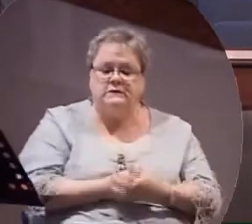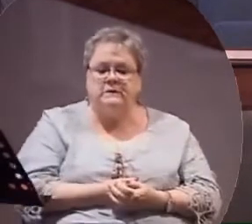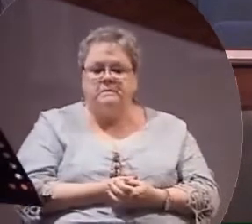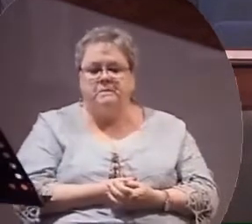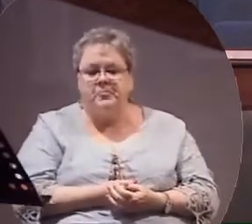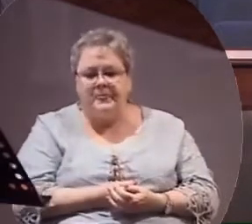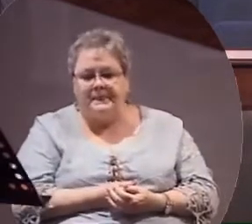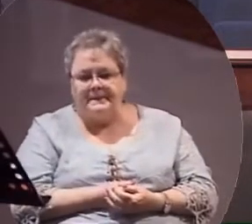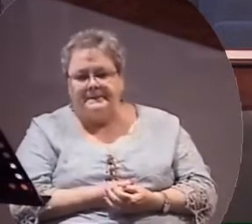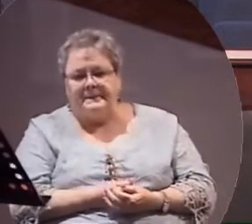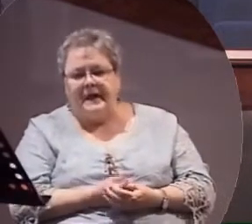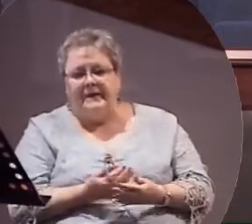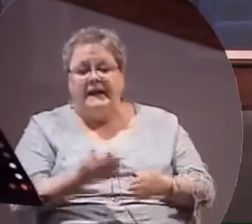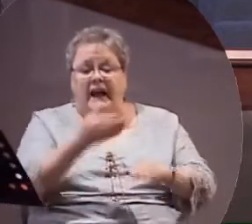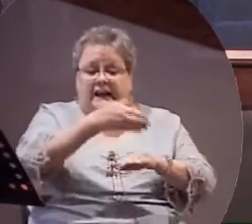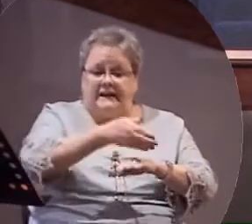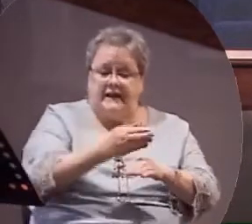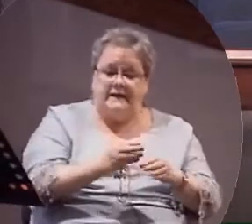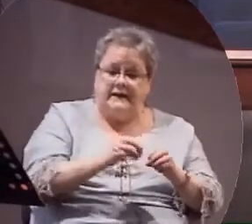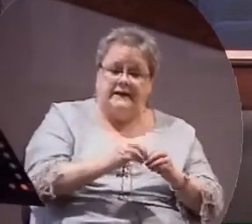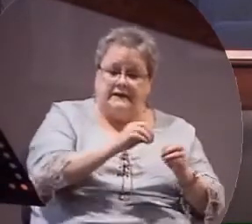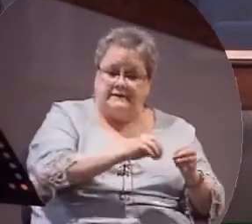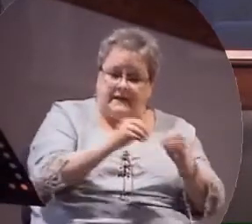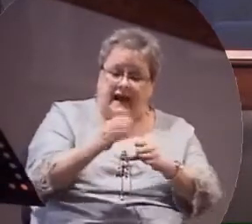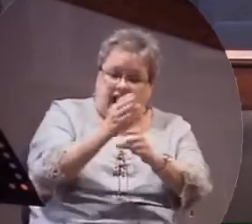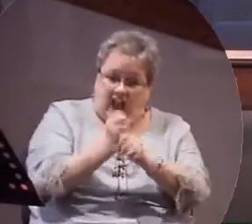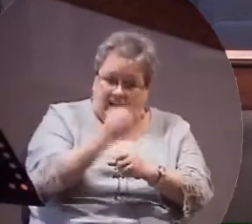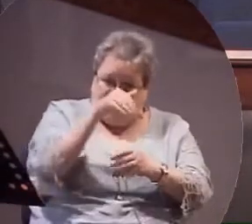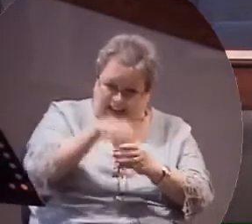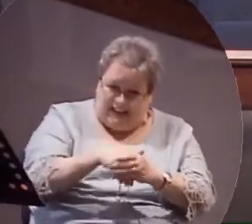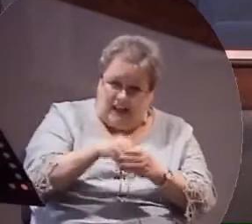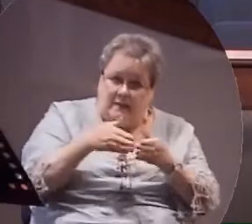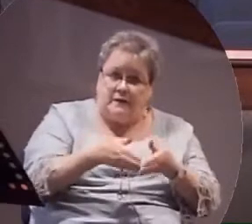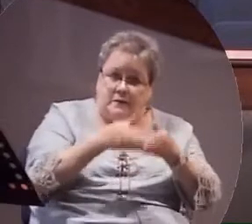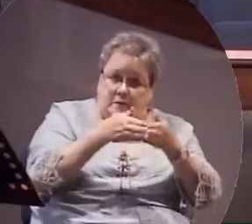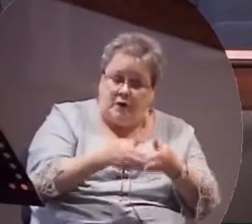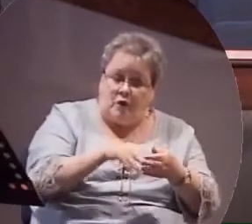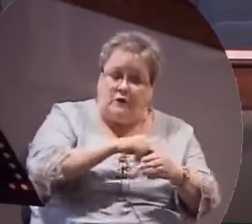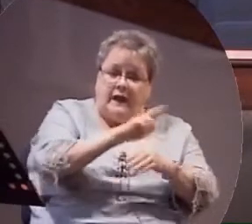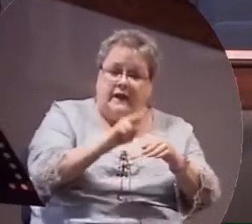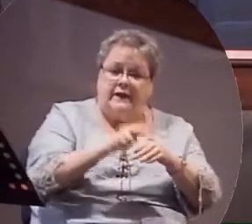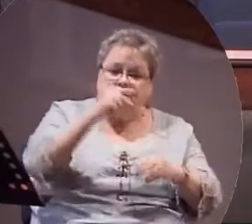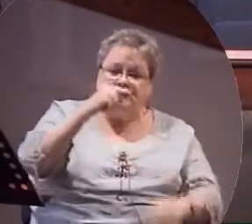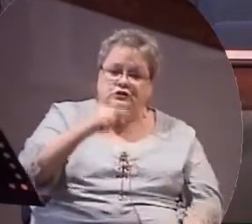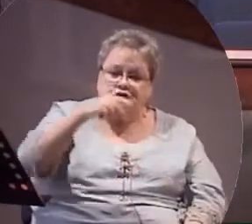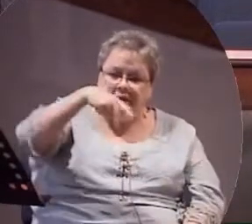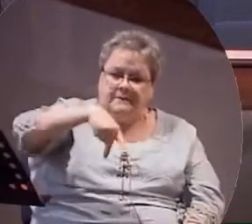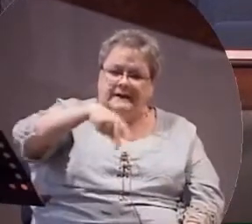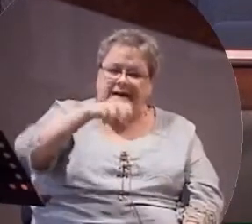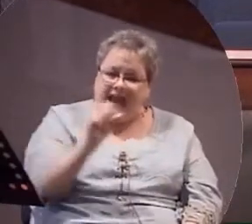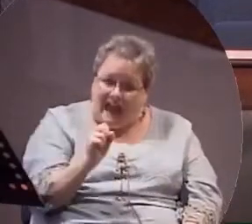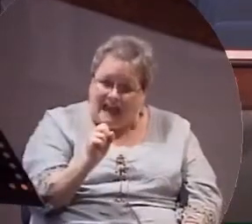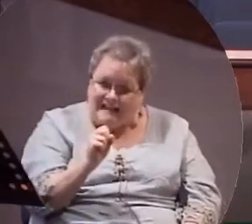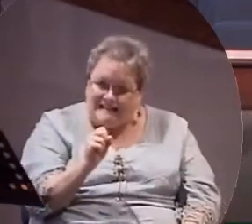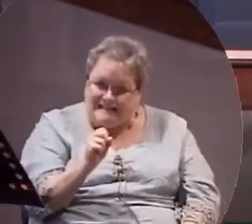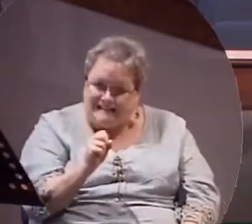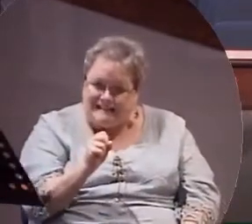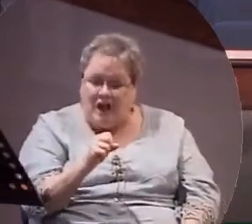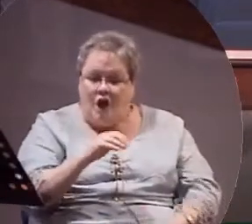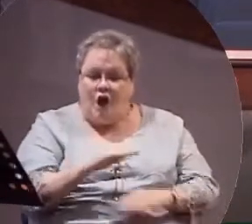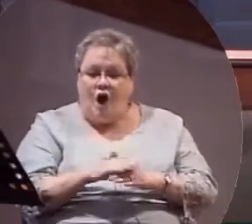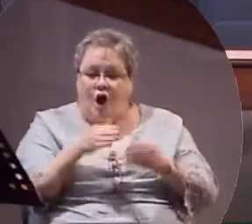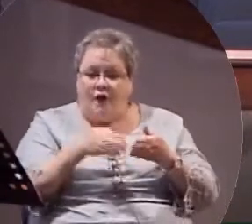it and they boarded the boat. And when they got on the boat, they used the GPS tracking system on that boat to kind